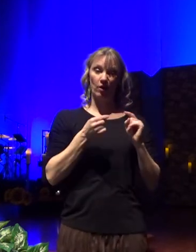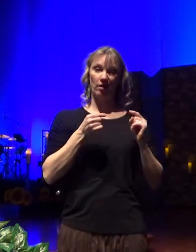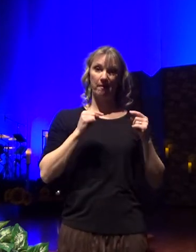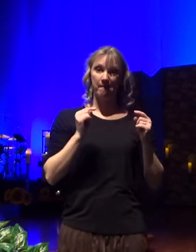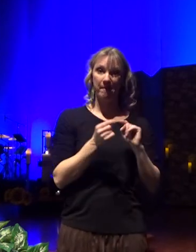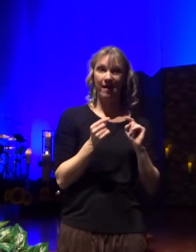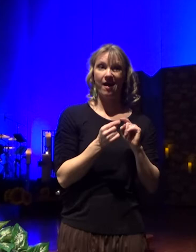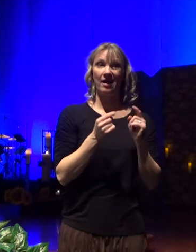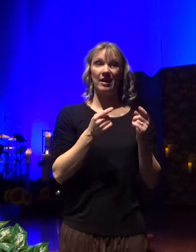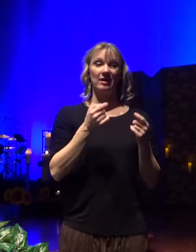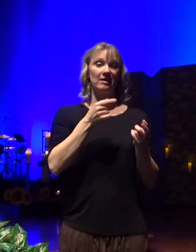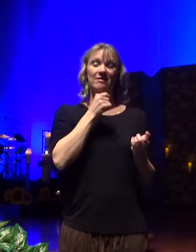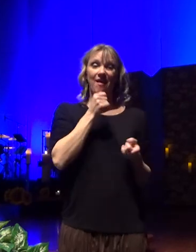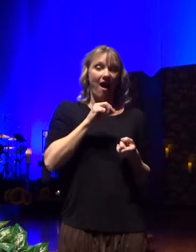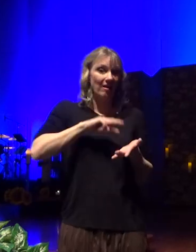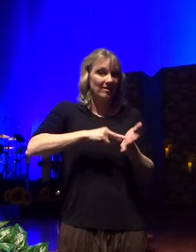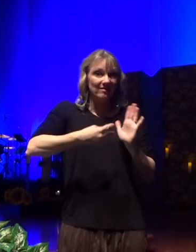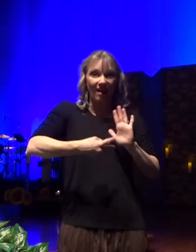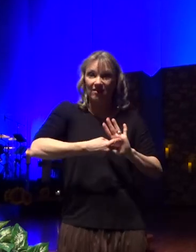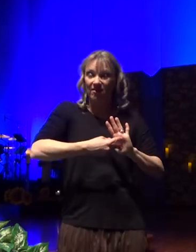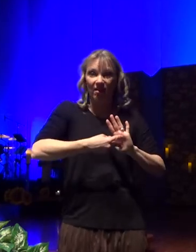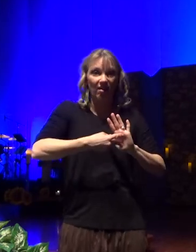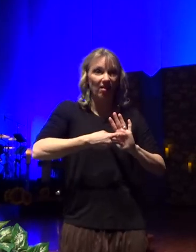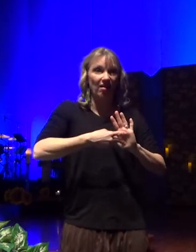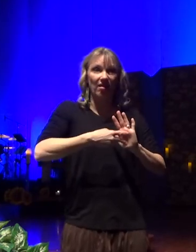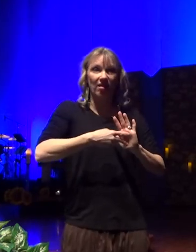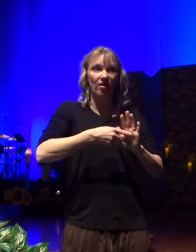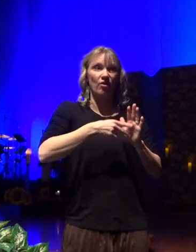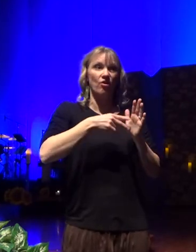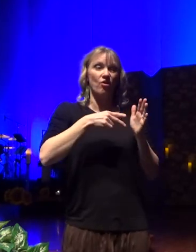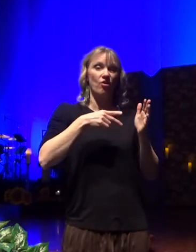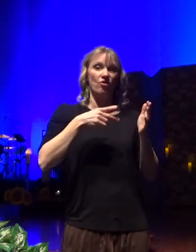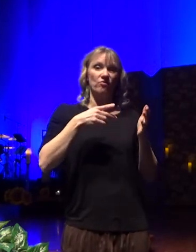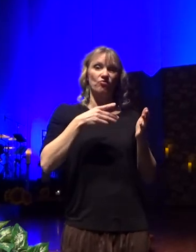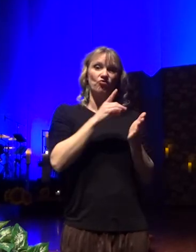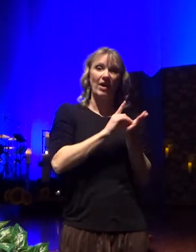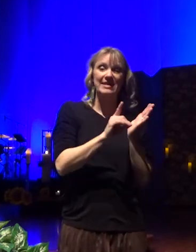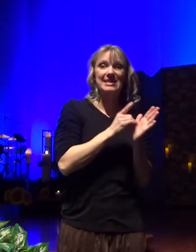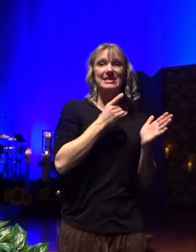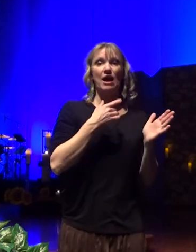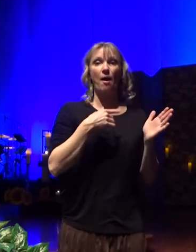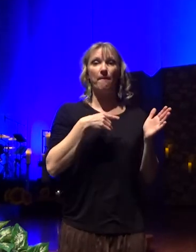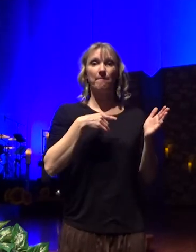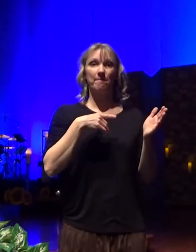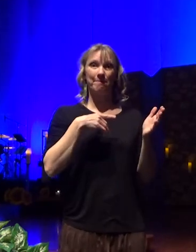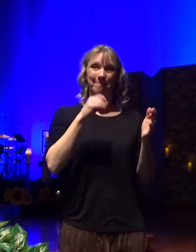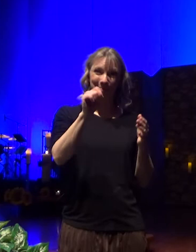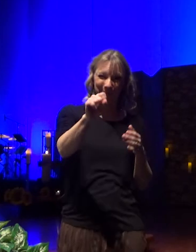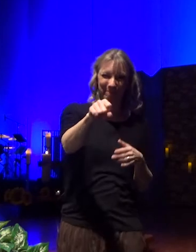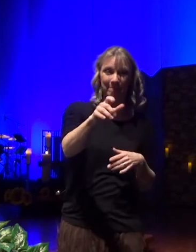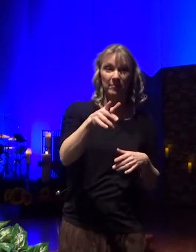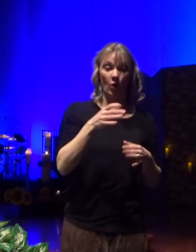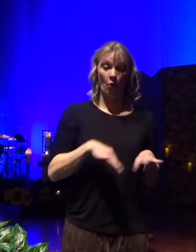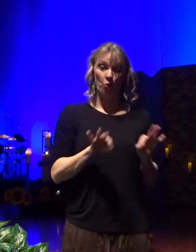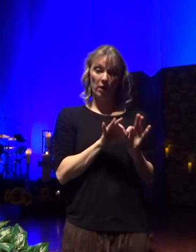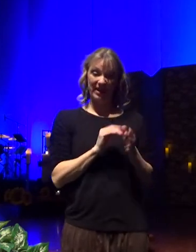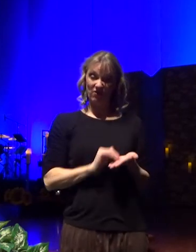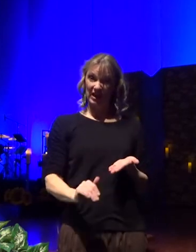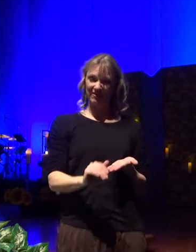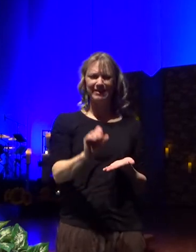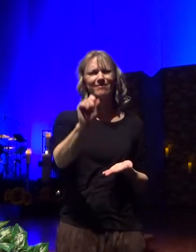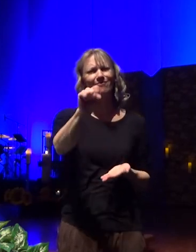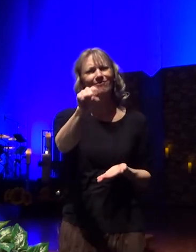that he participated, even if it was unintentionally, in the progression of racism in society? Yes. But is he worthy of